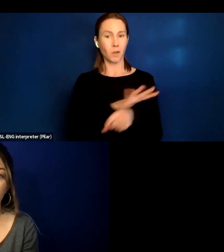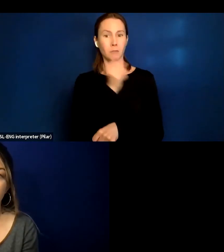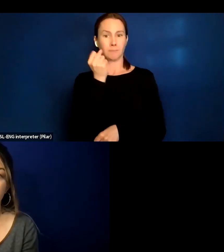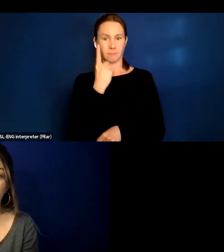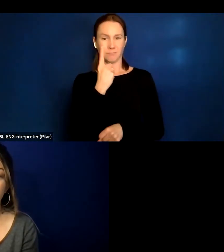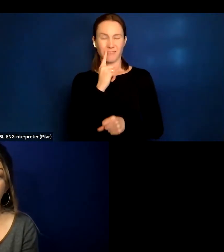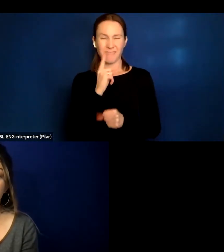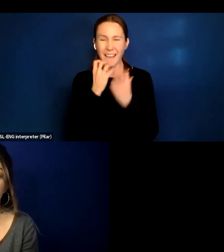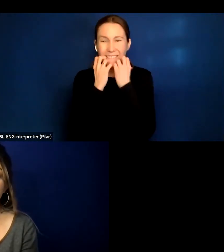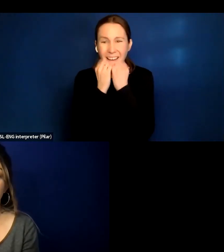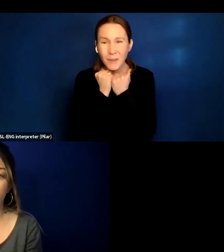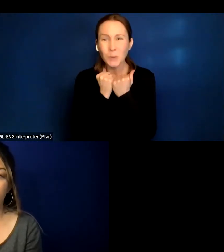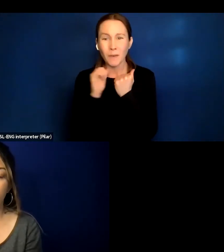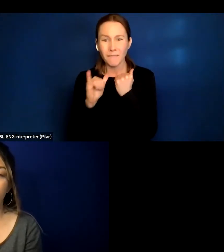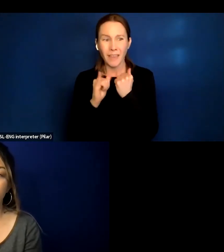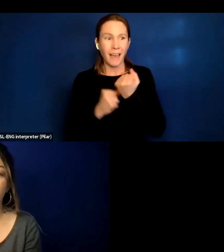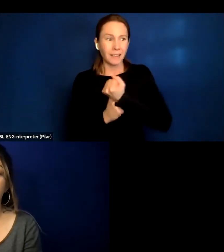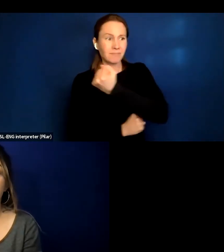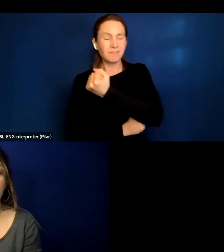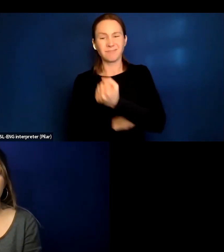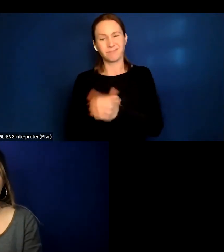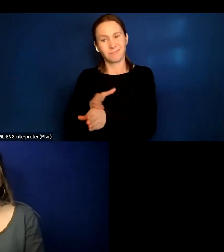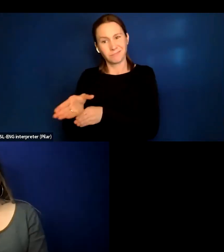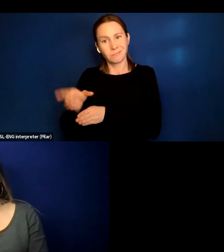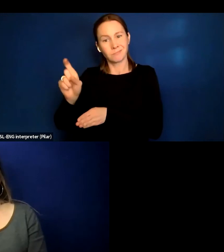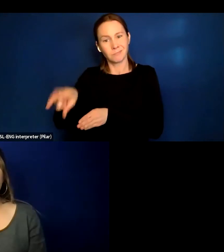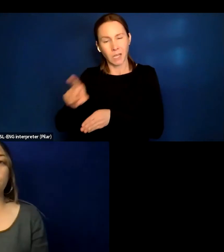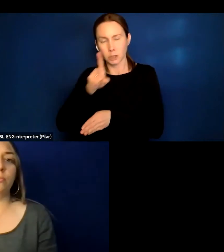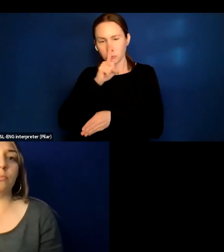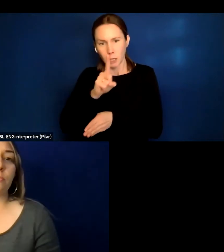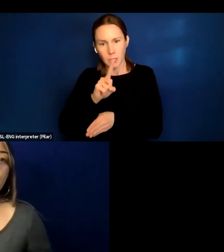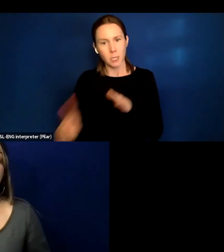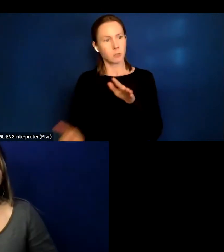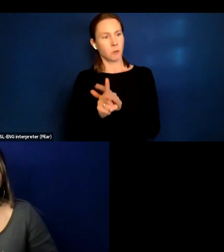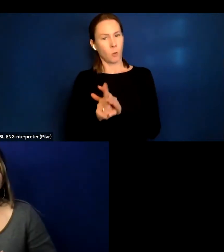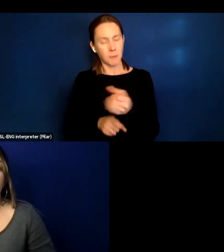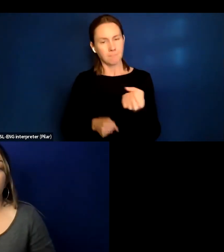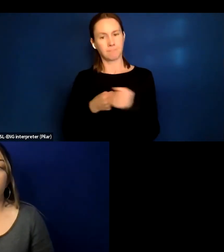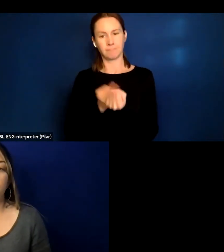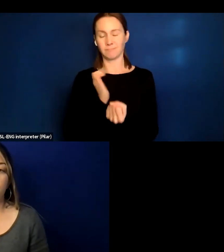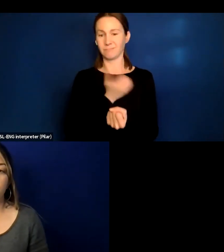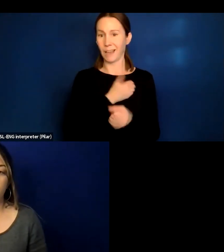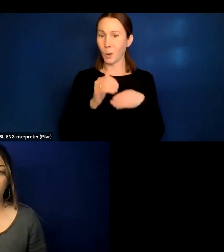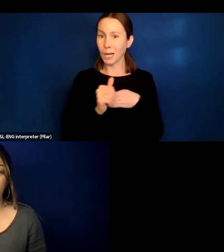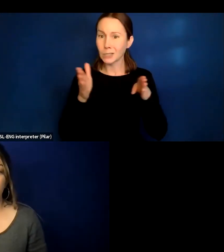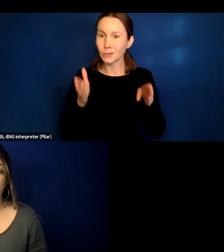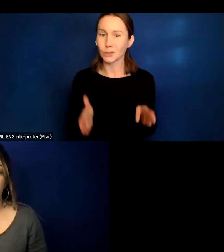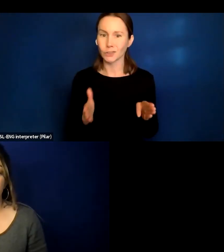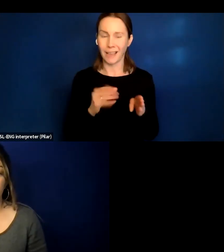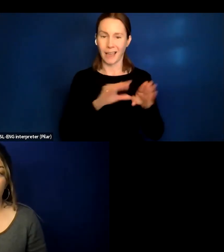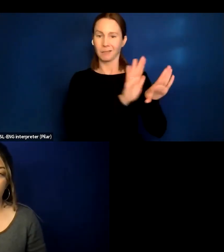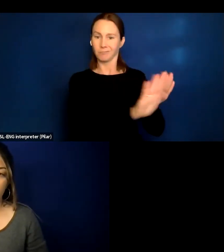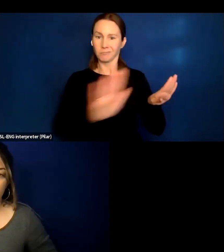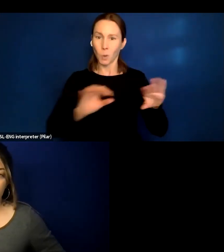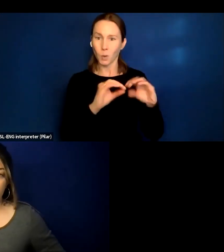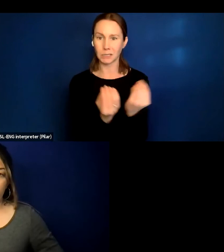of that framework, this sector must also show up and support our movement leaders and organizations